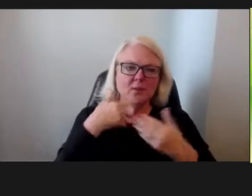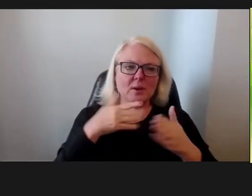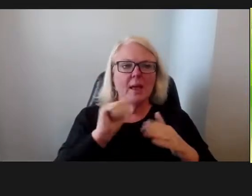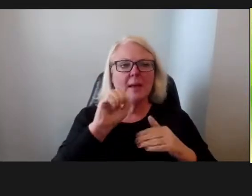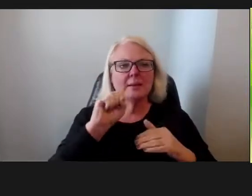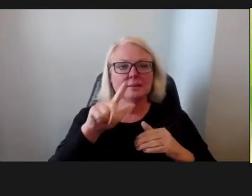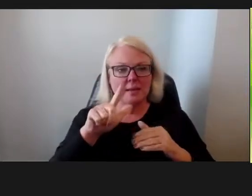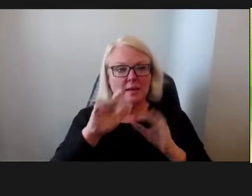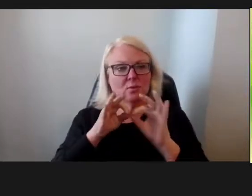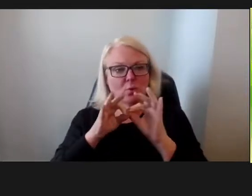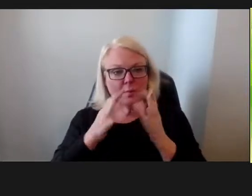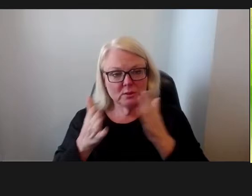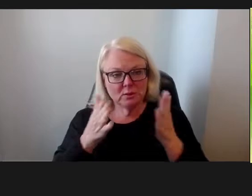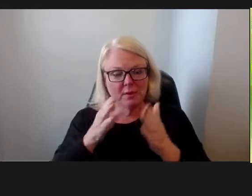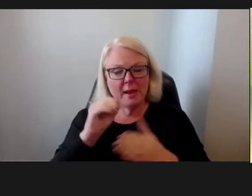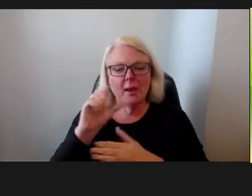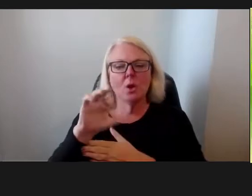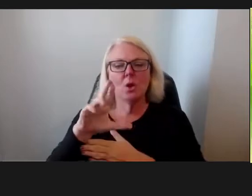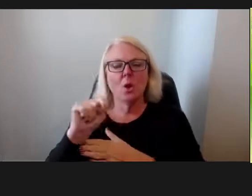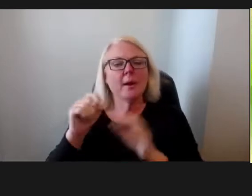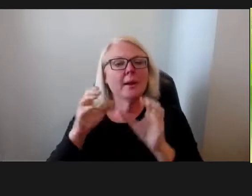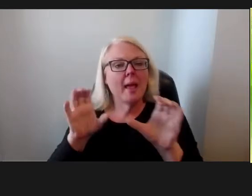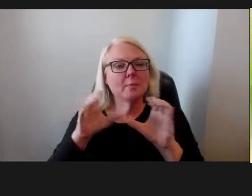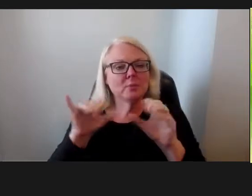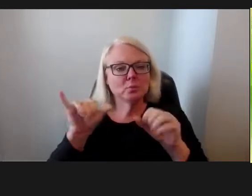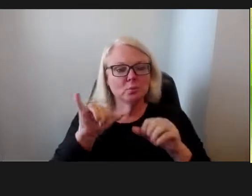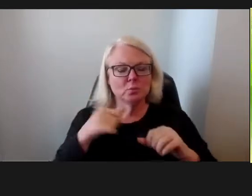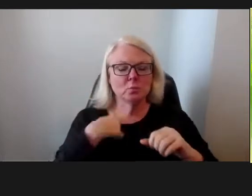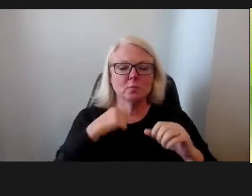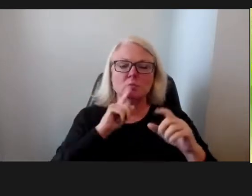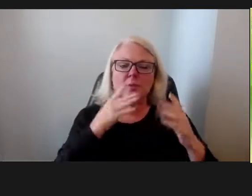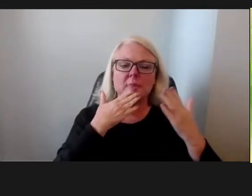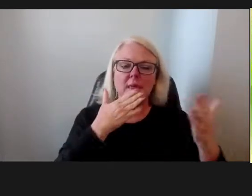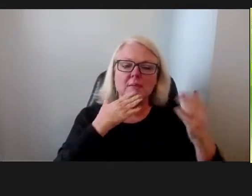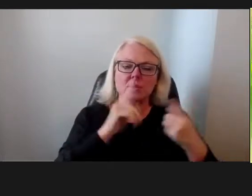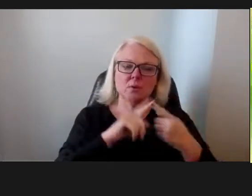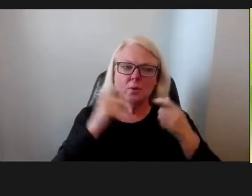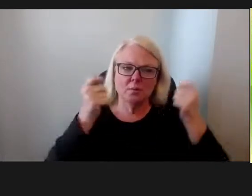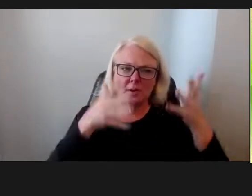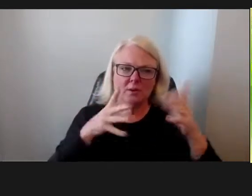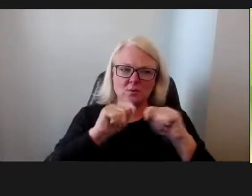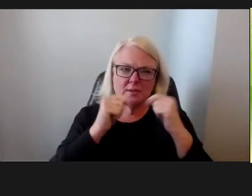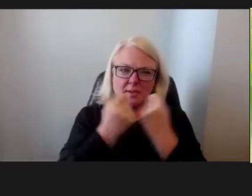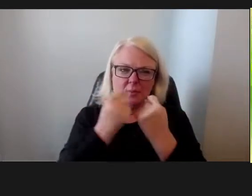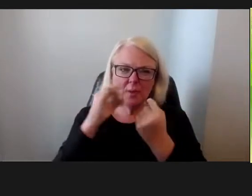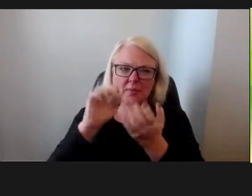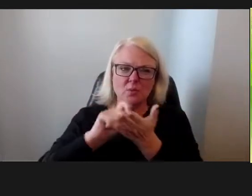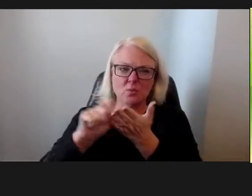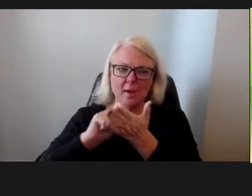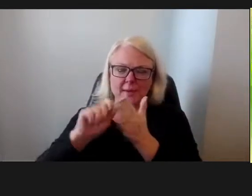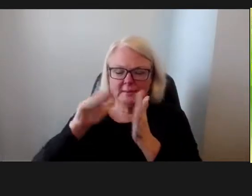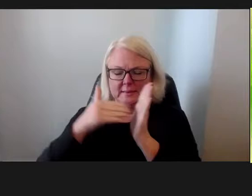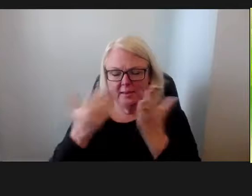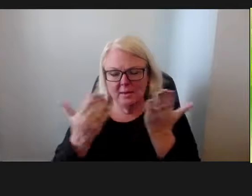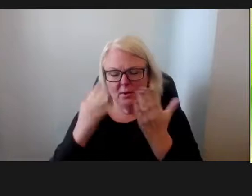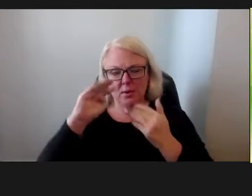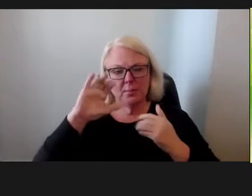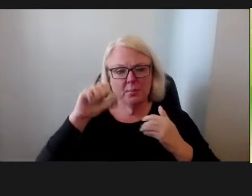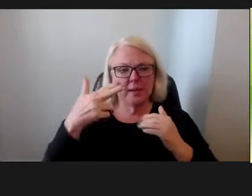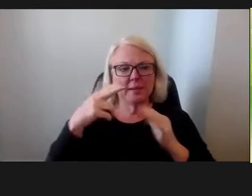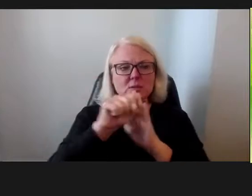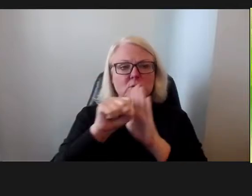translation services and CART captioning. I'm also grateful to the administrative team of the Writing Center here at Michigan State